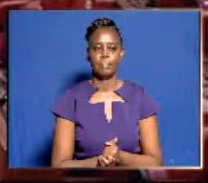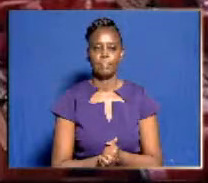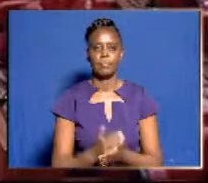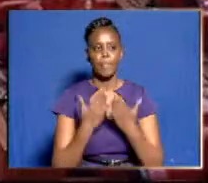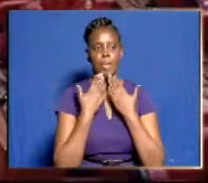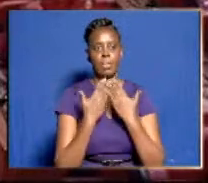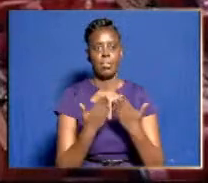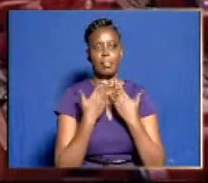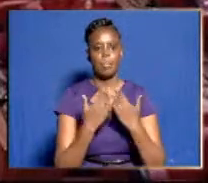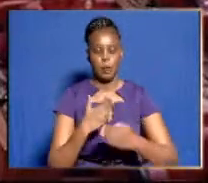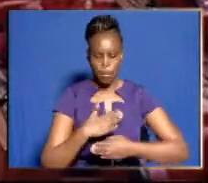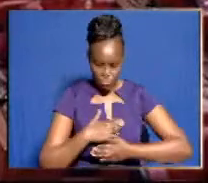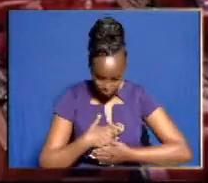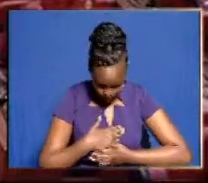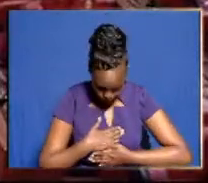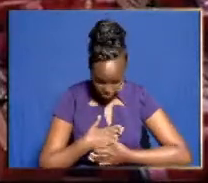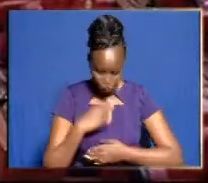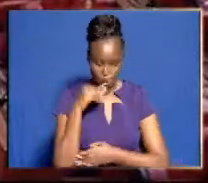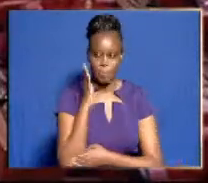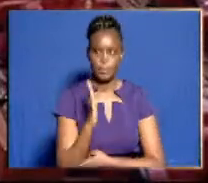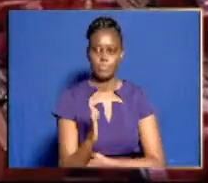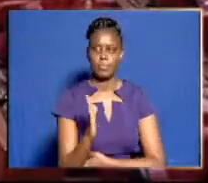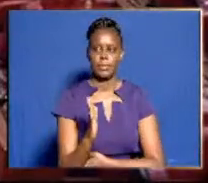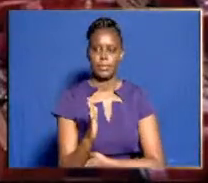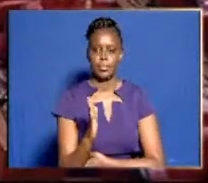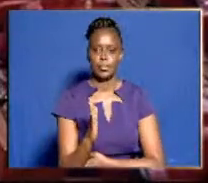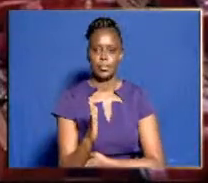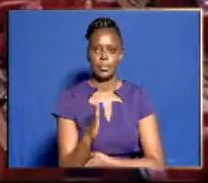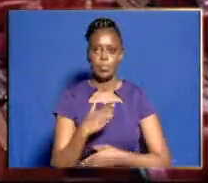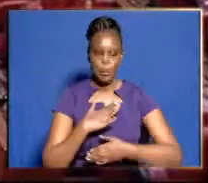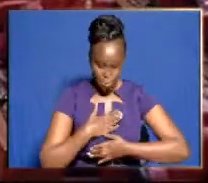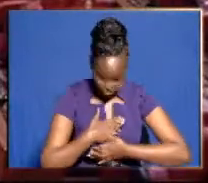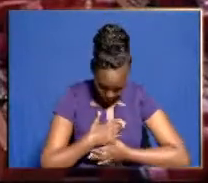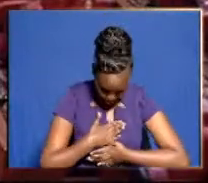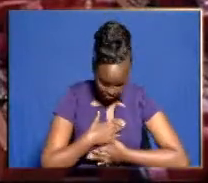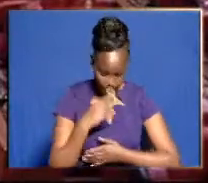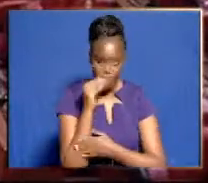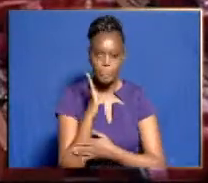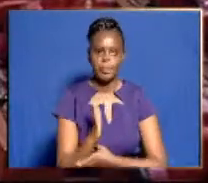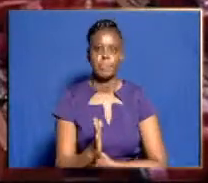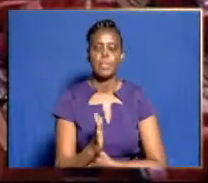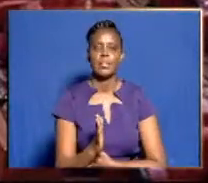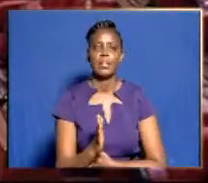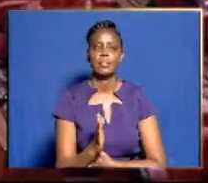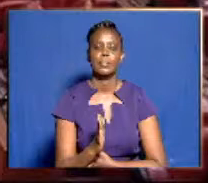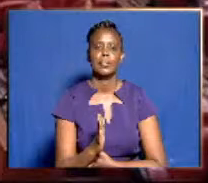Thank you, Honorable Speaker. Honorable Speaker,